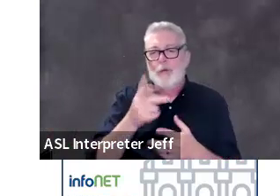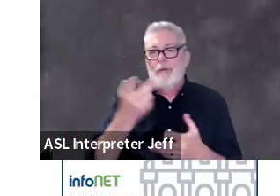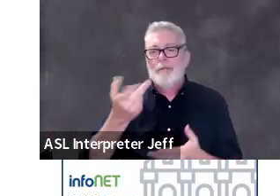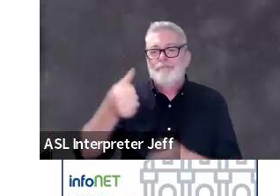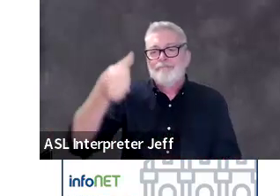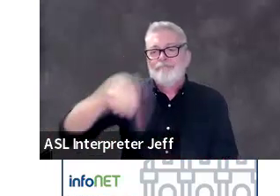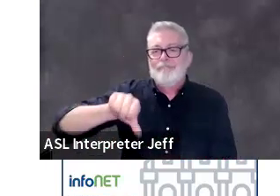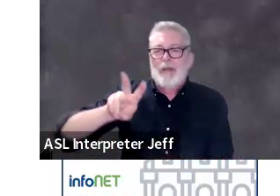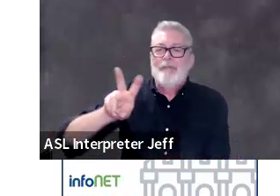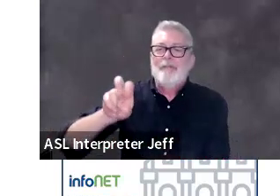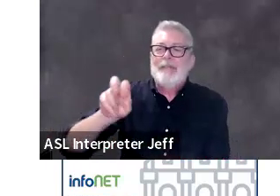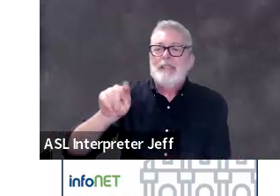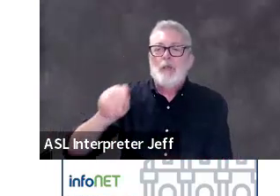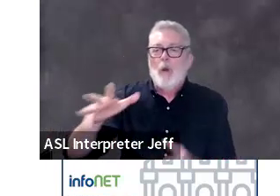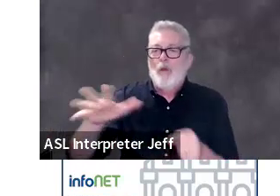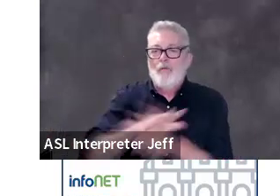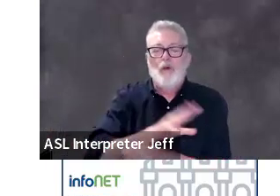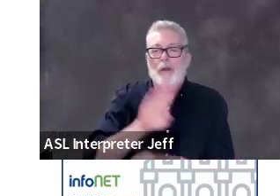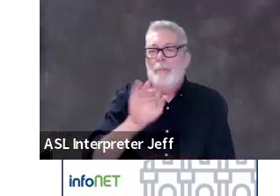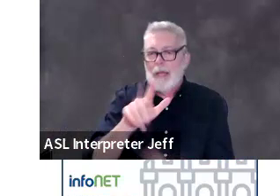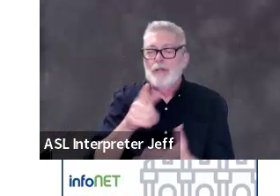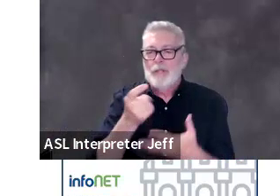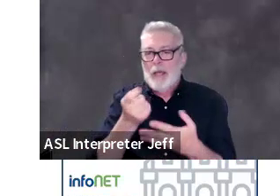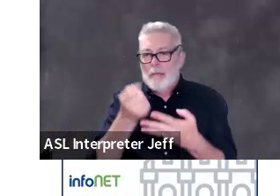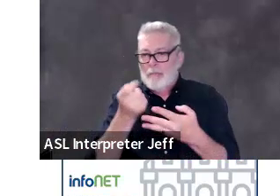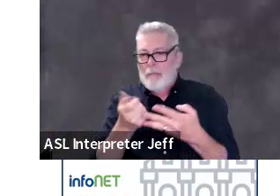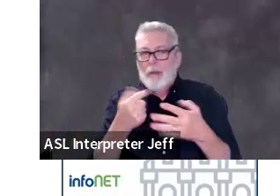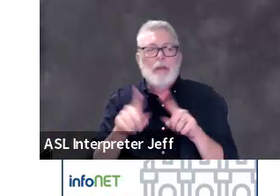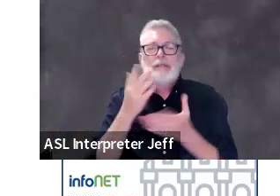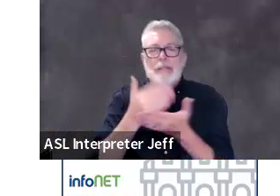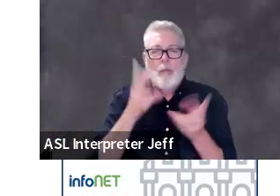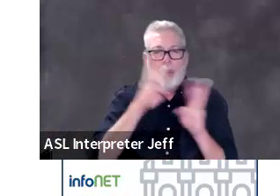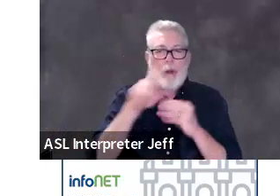So I think there's some worry by having